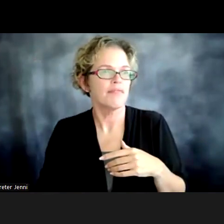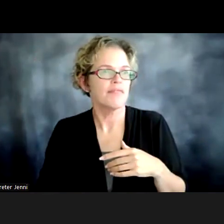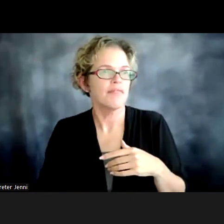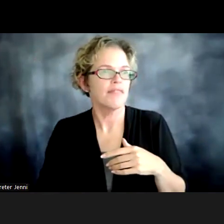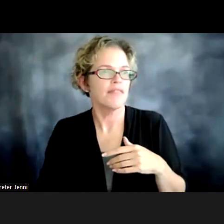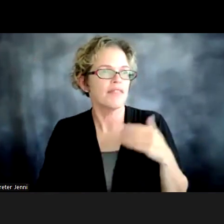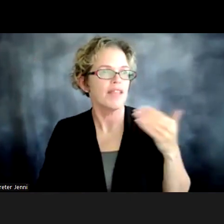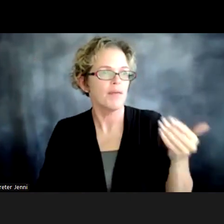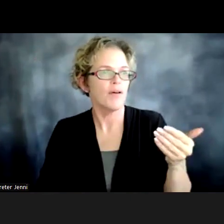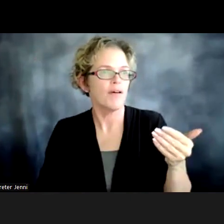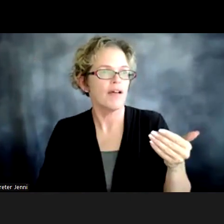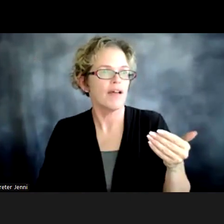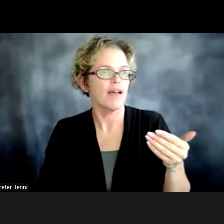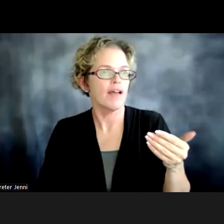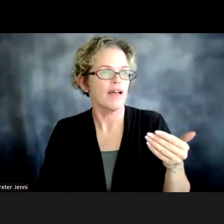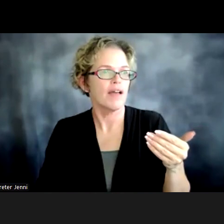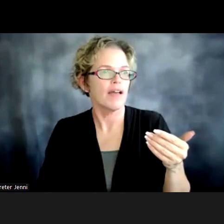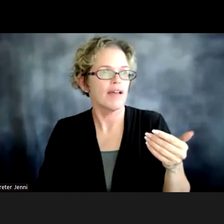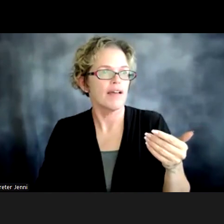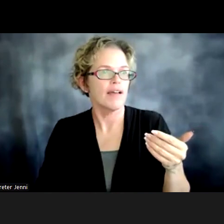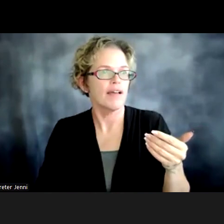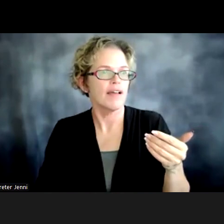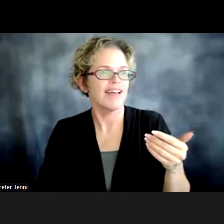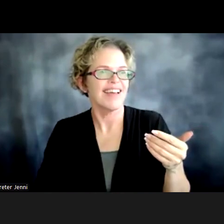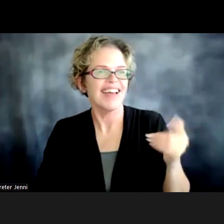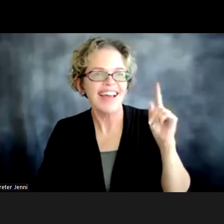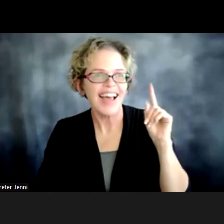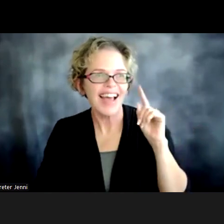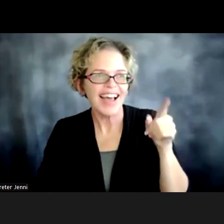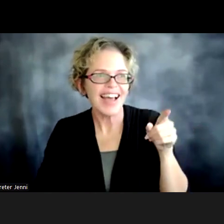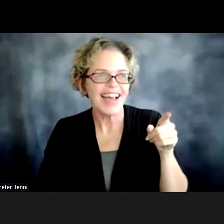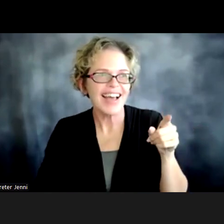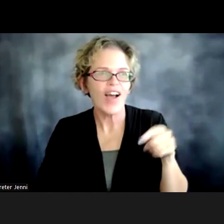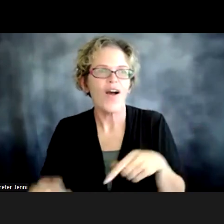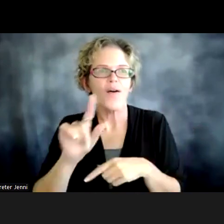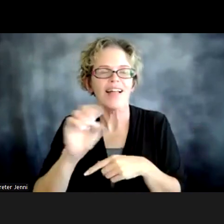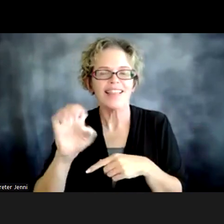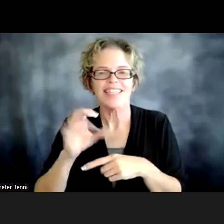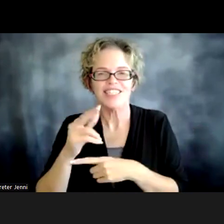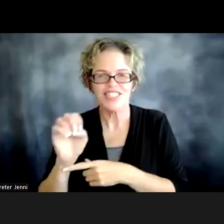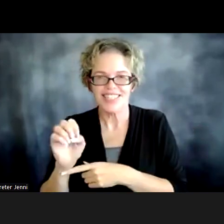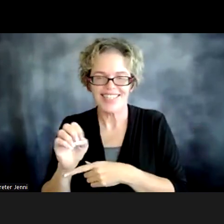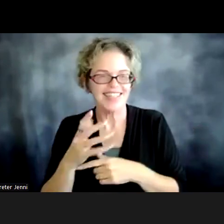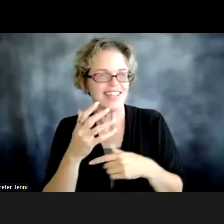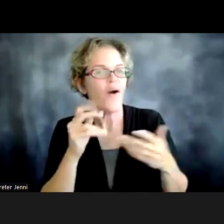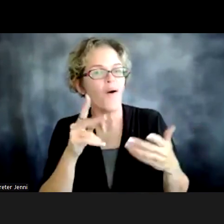and let's see here. I think you Go unmuted ahead. You me. should be able Thank you. Yes, I did.